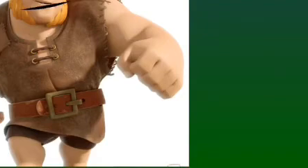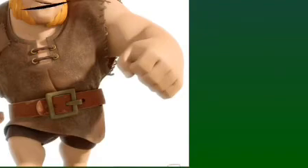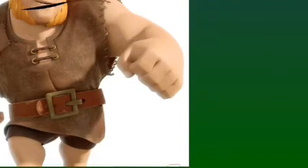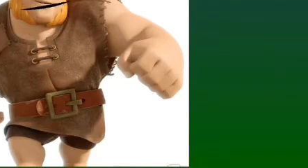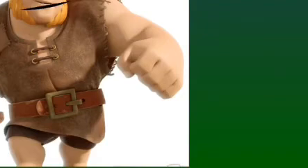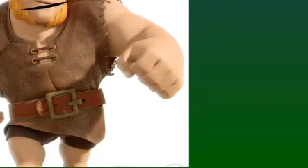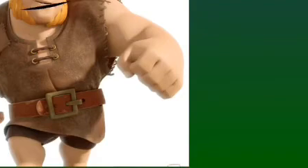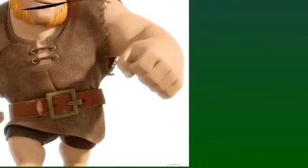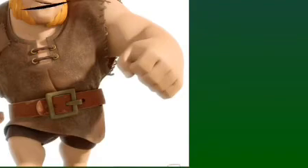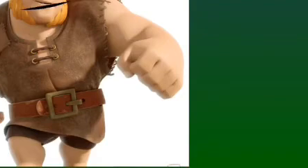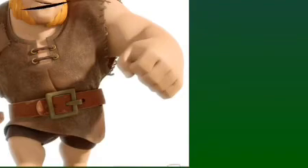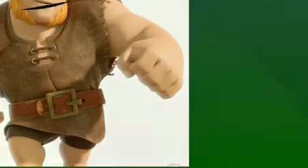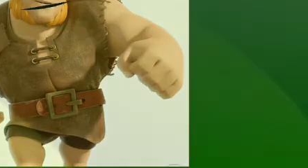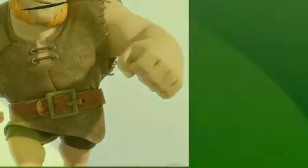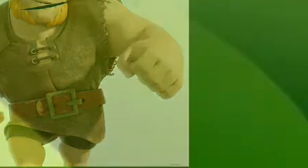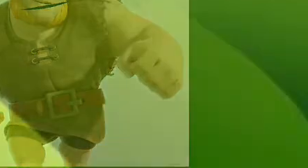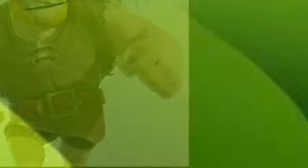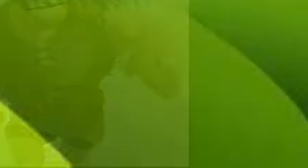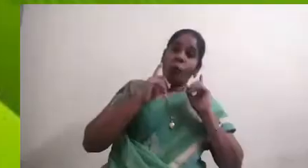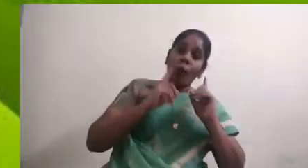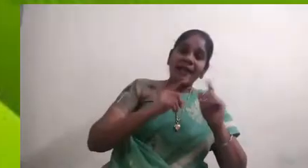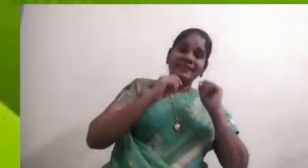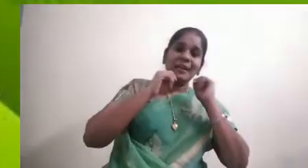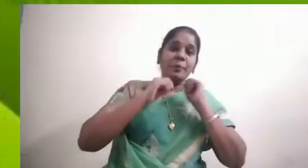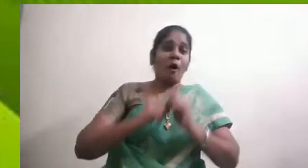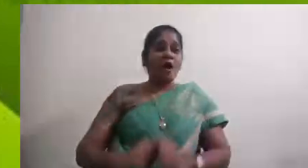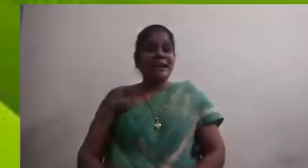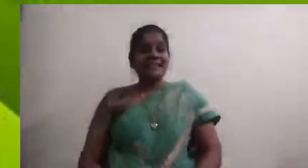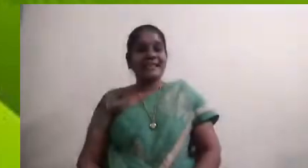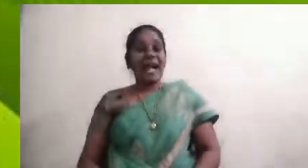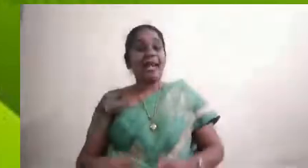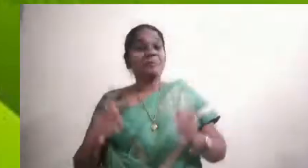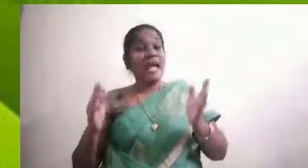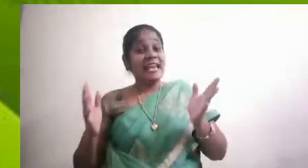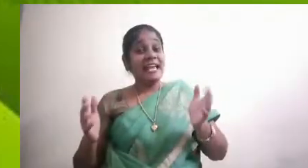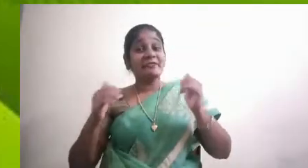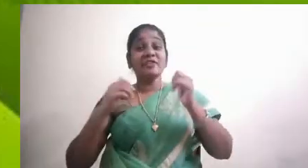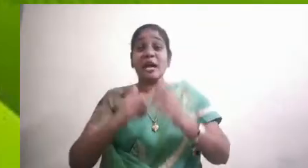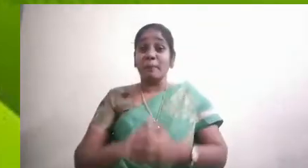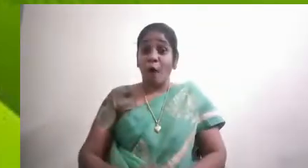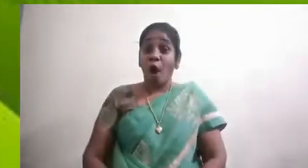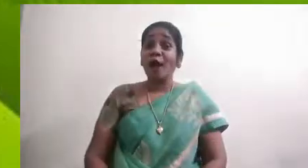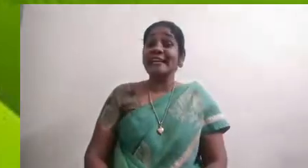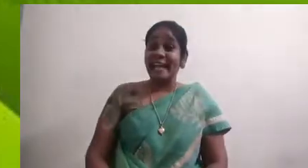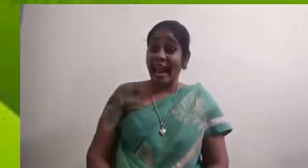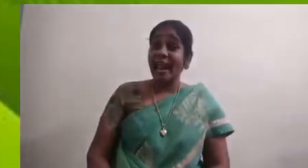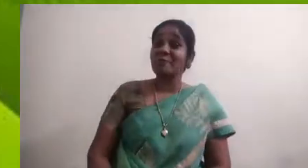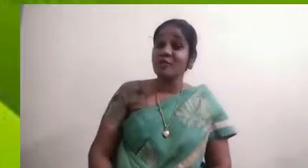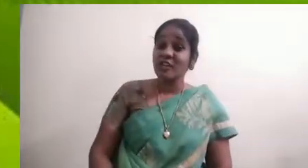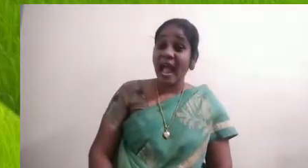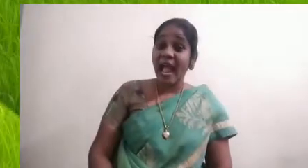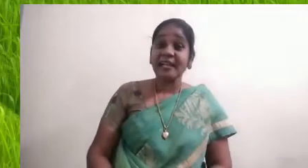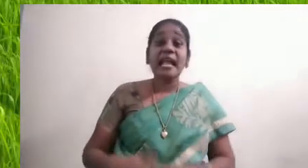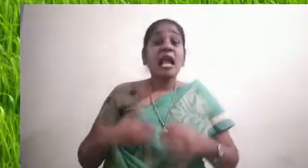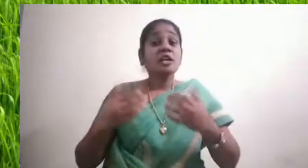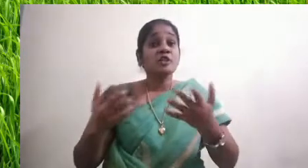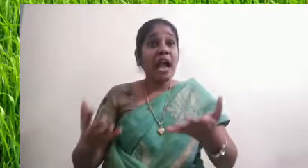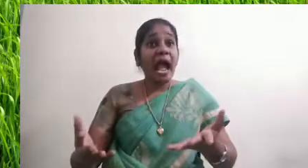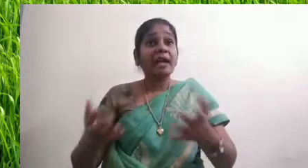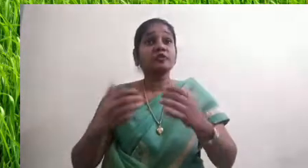am Jack's mama. Once upon a time, there lived a boy named